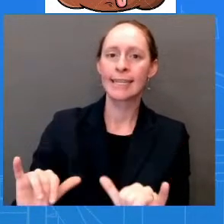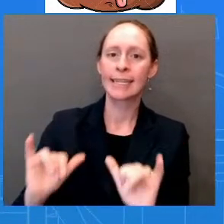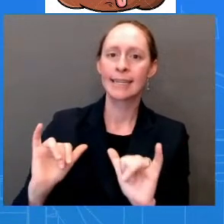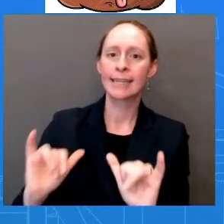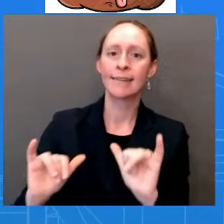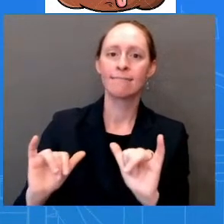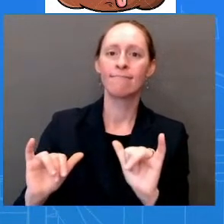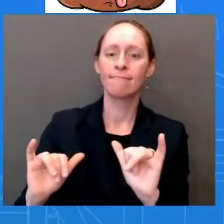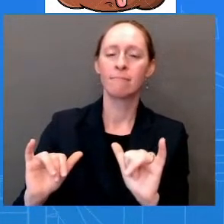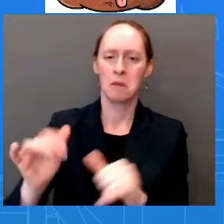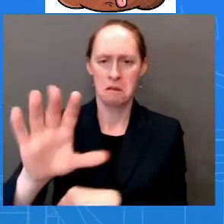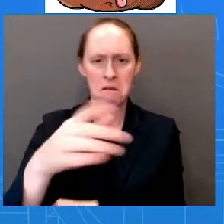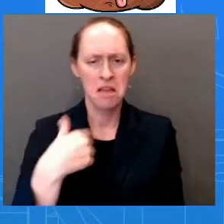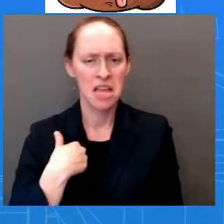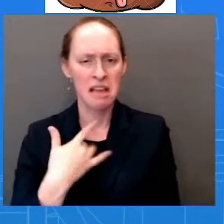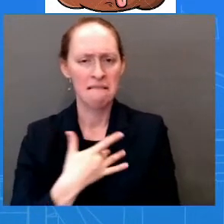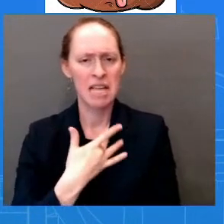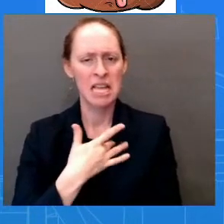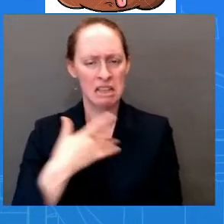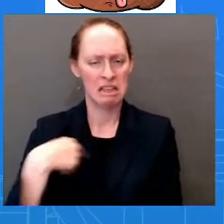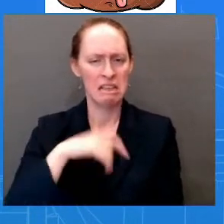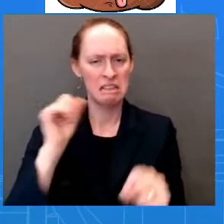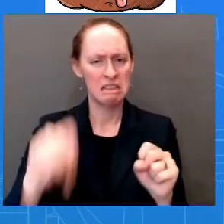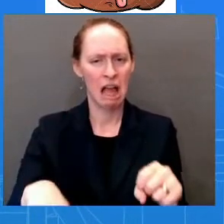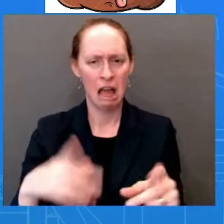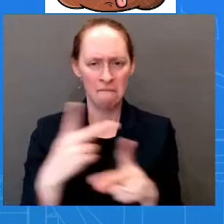effectively, especially if people step up and get their vaccine.